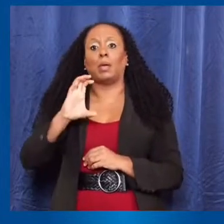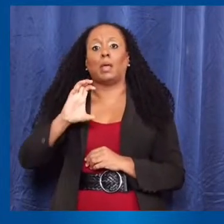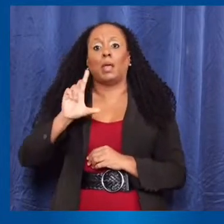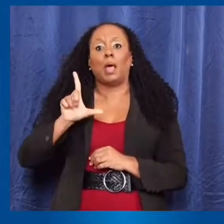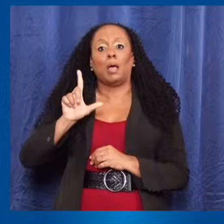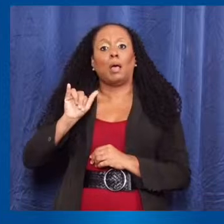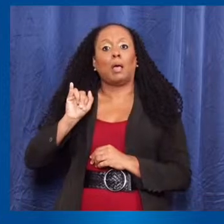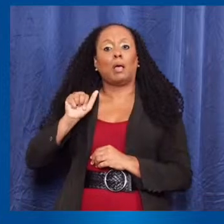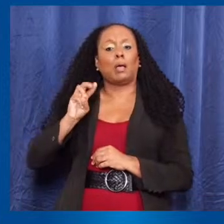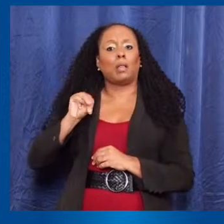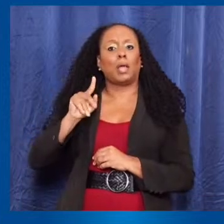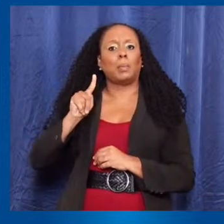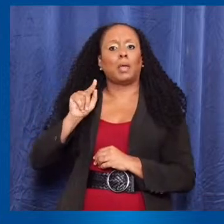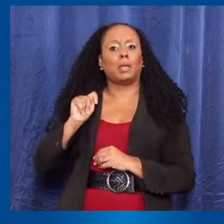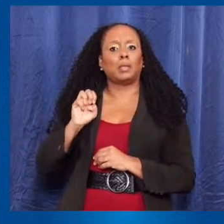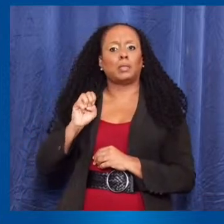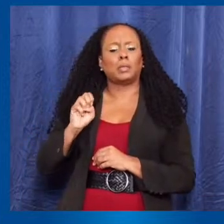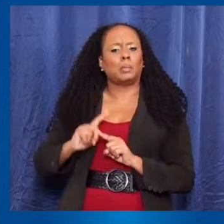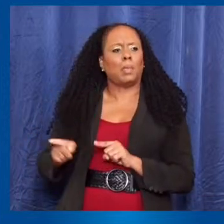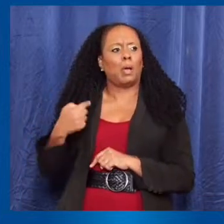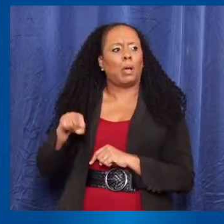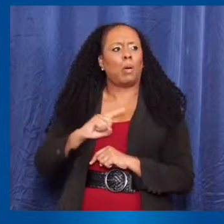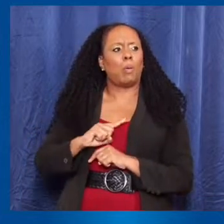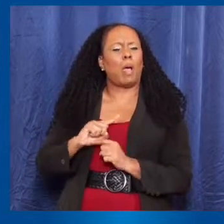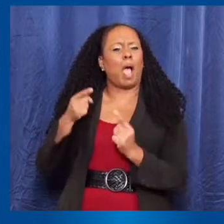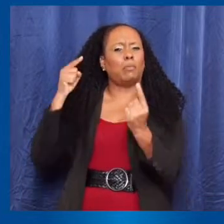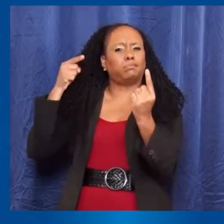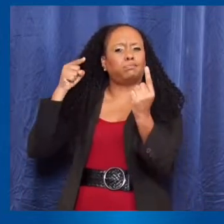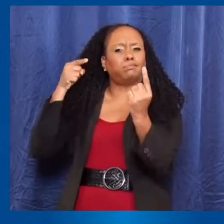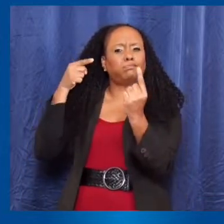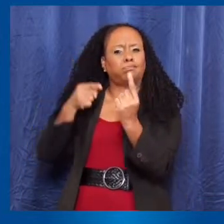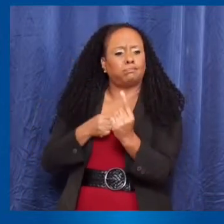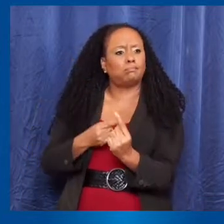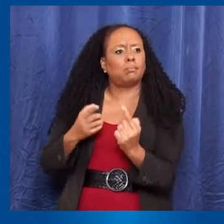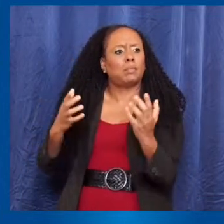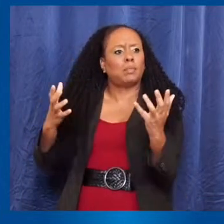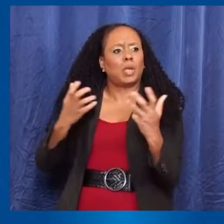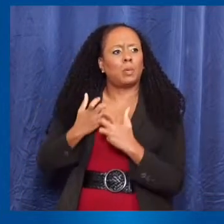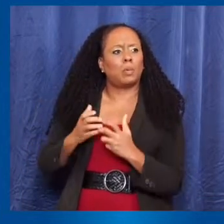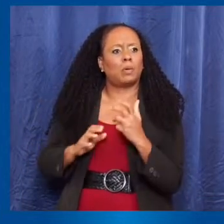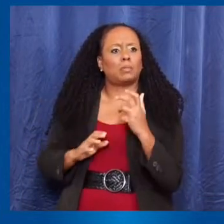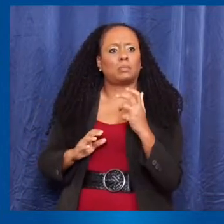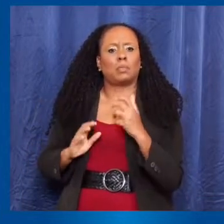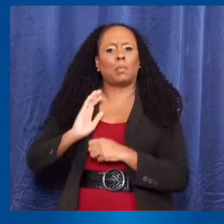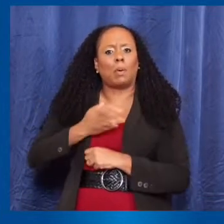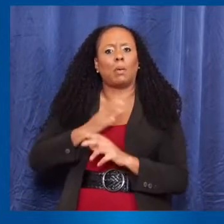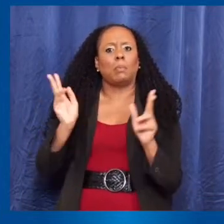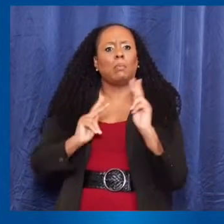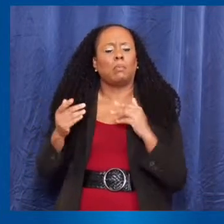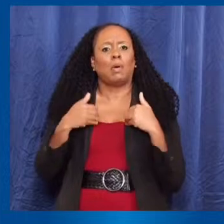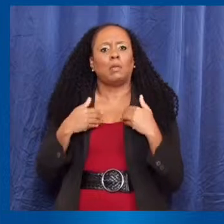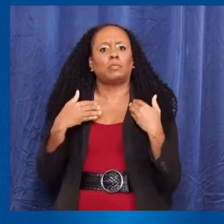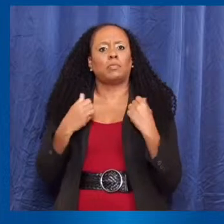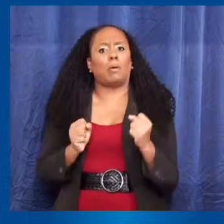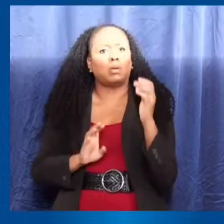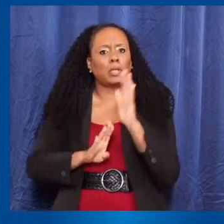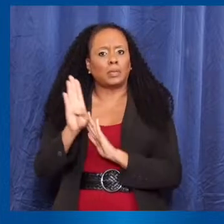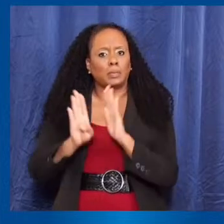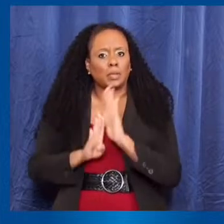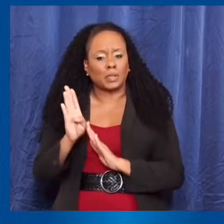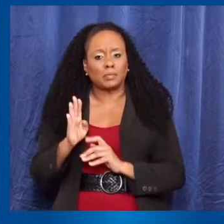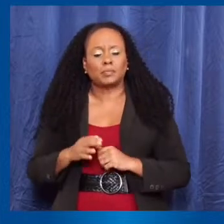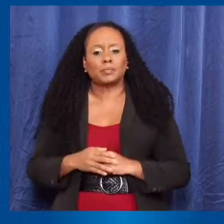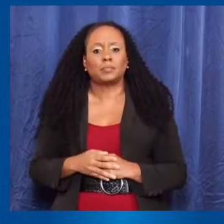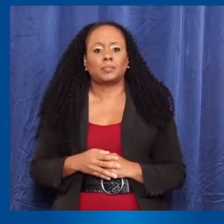our continued determination to claim development for our people. Because if we allow the threats